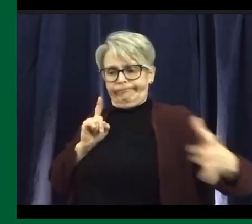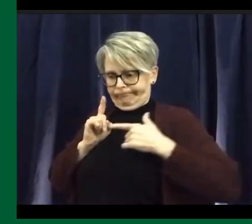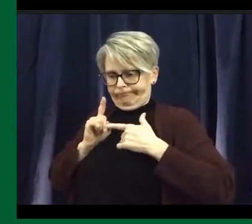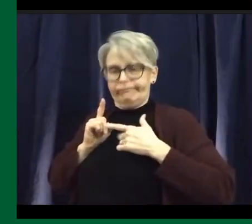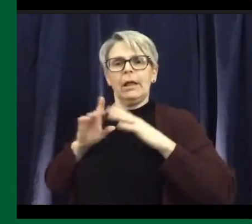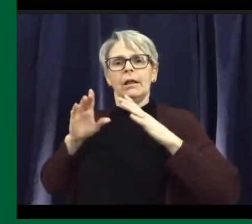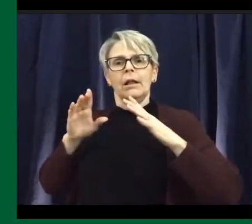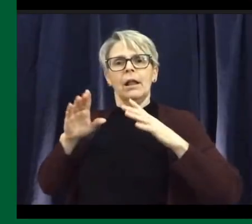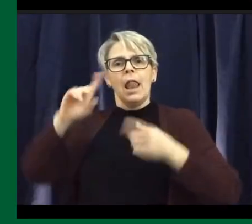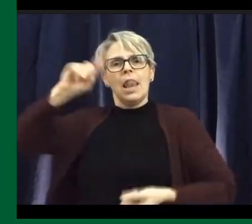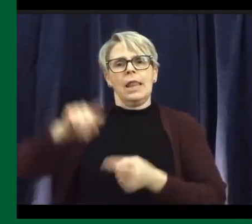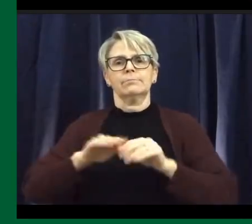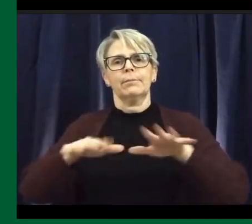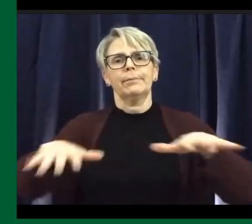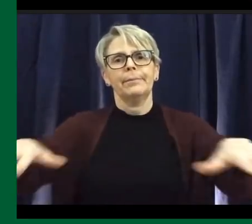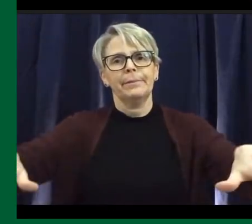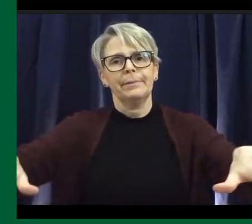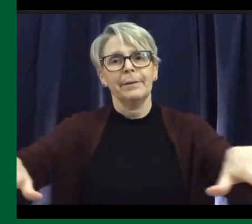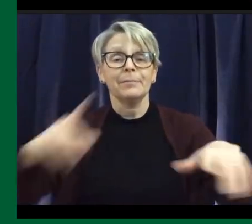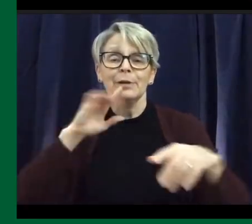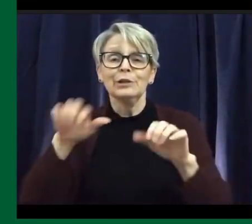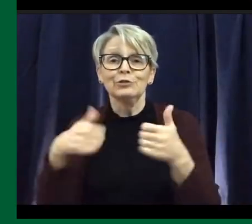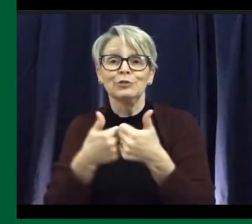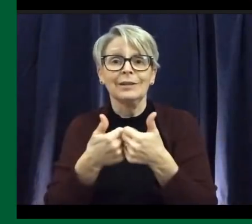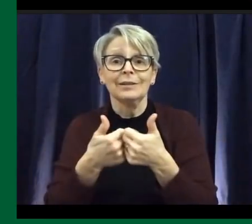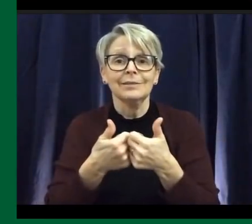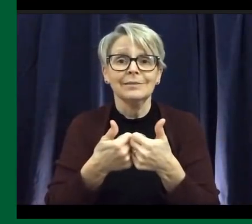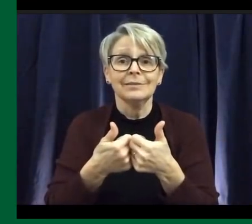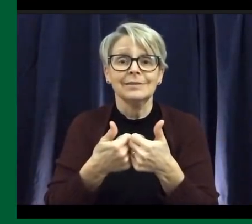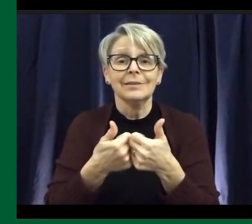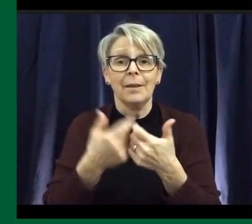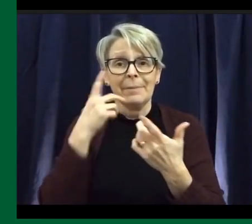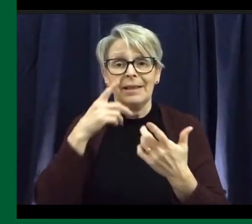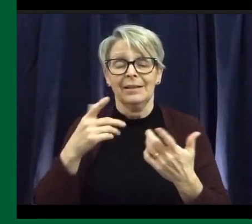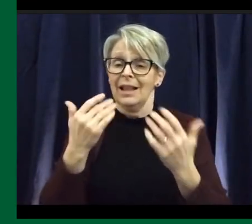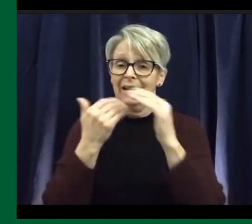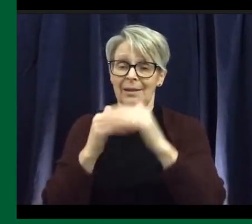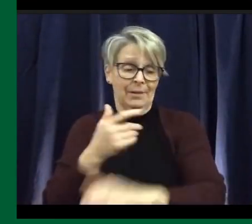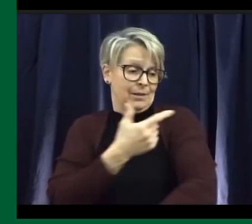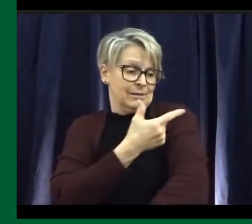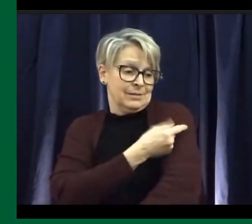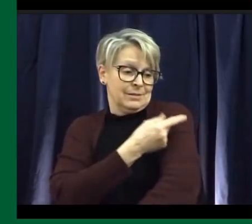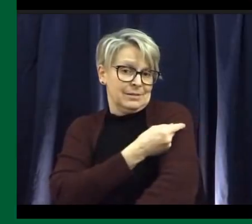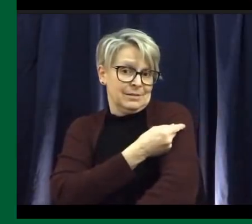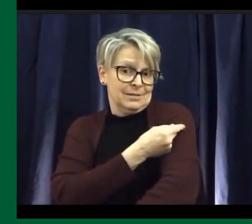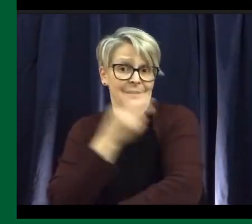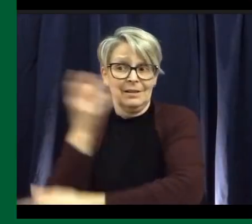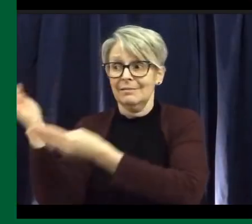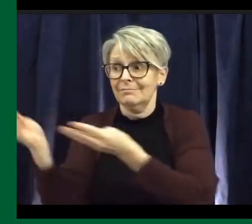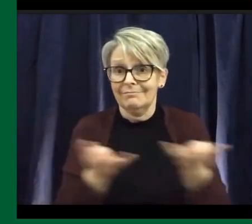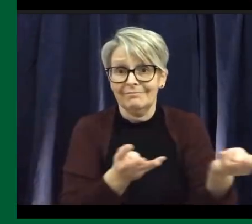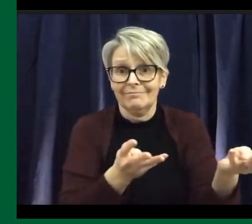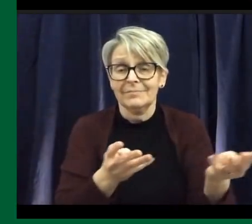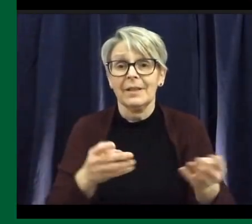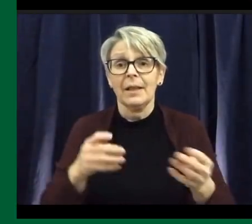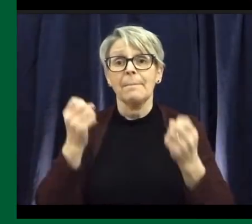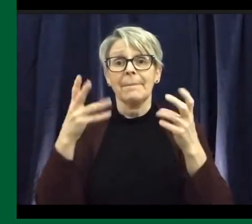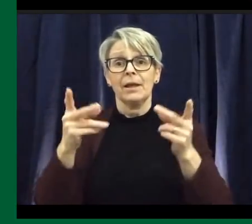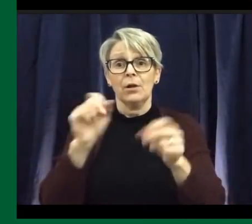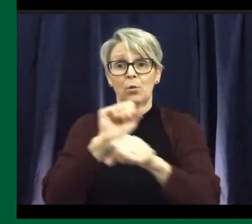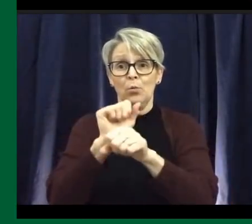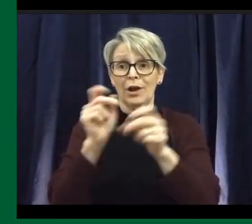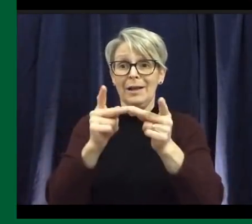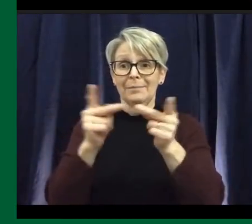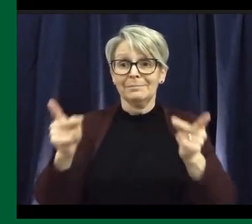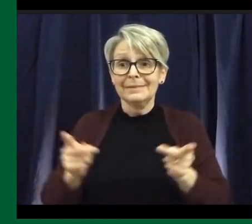staff. Because the challenge, of course, is that there's very limited supply of vaccine. Many of the workplaces that will take advantage